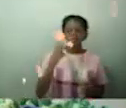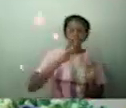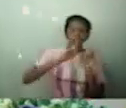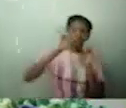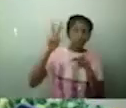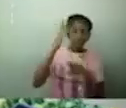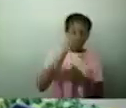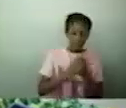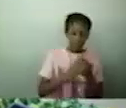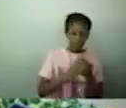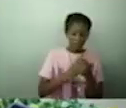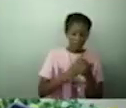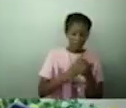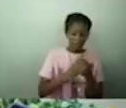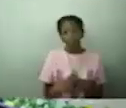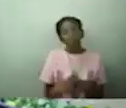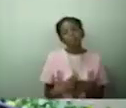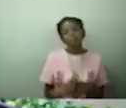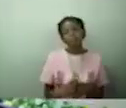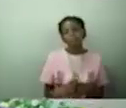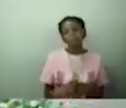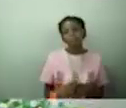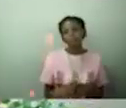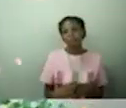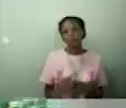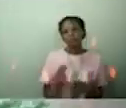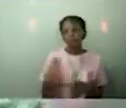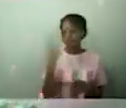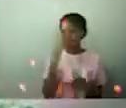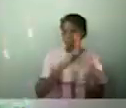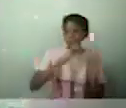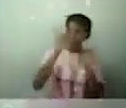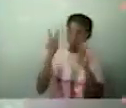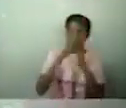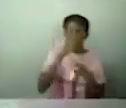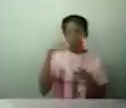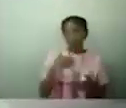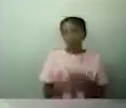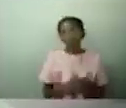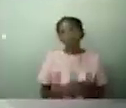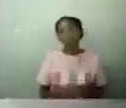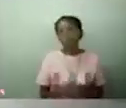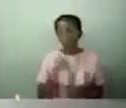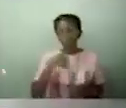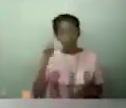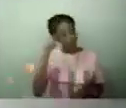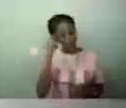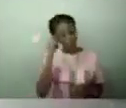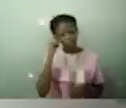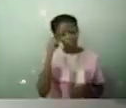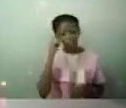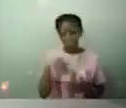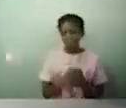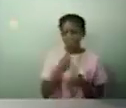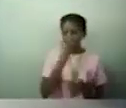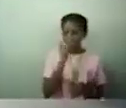somebody called Aki Palolo in your school. You look at their face and say, I just cannot imagine how this drunkard, his